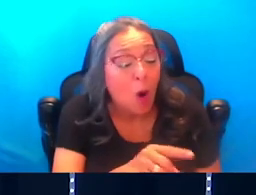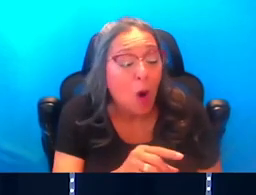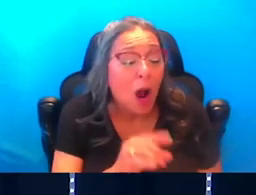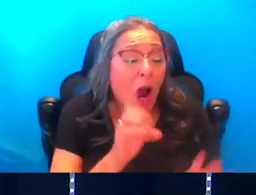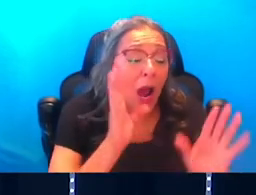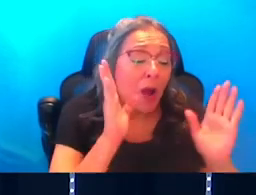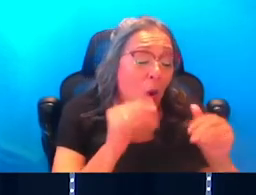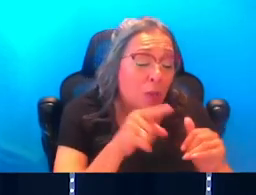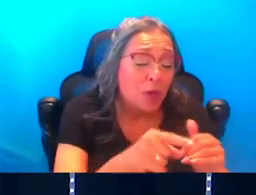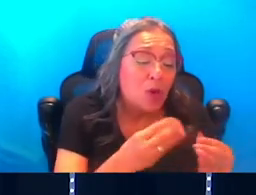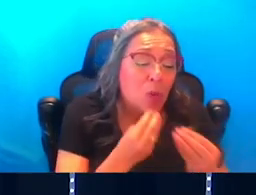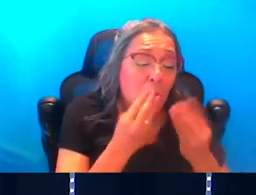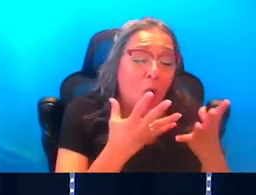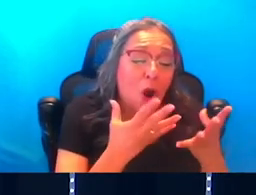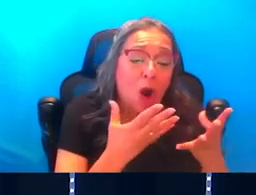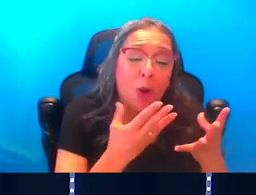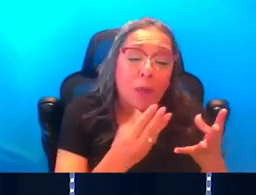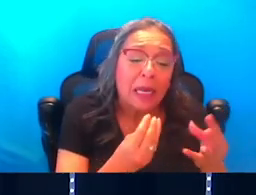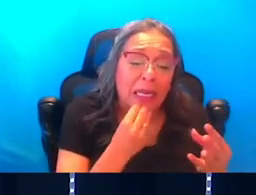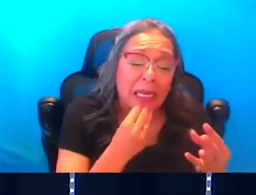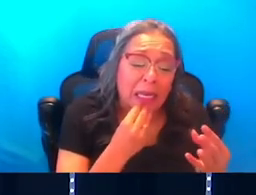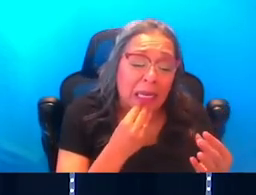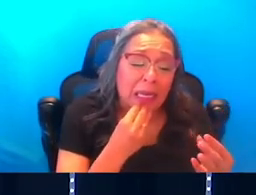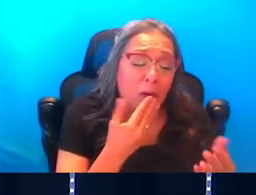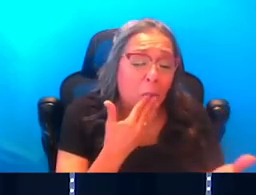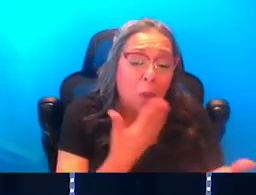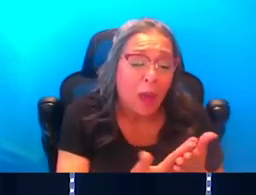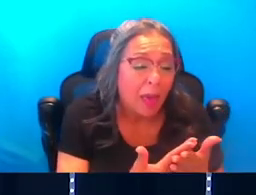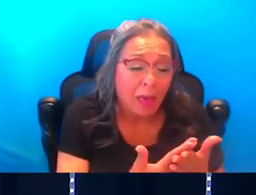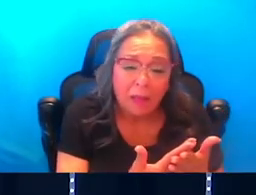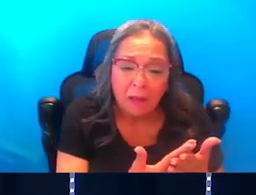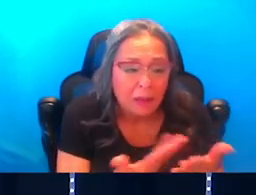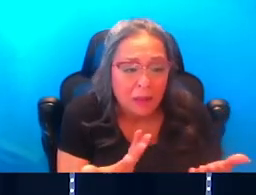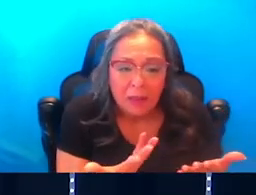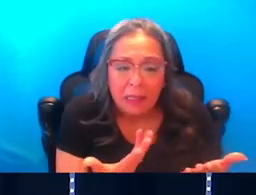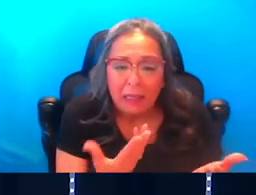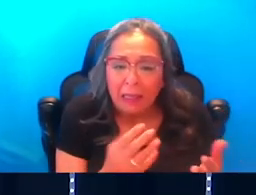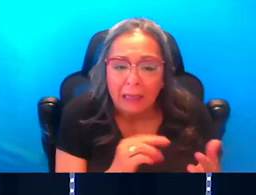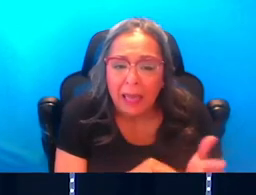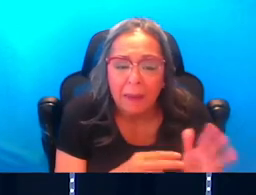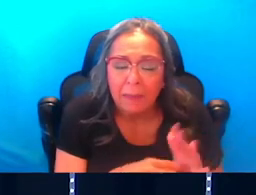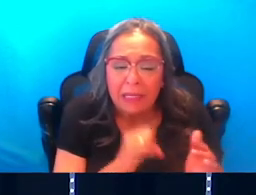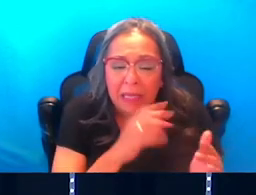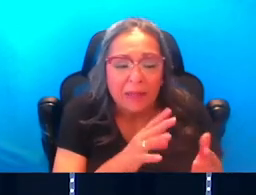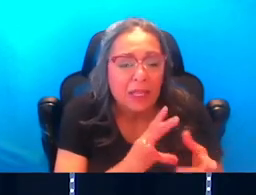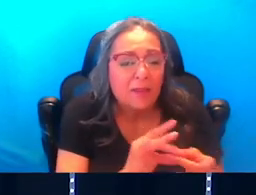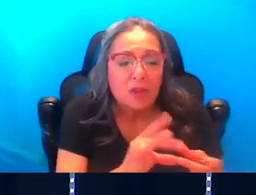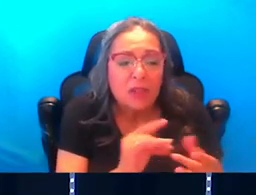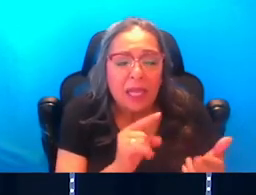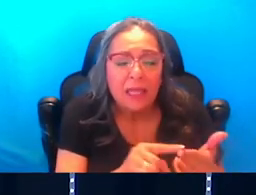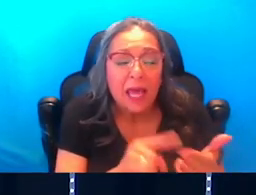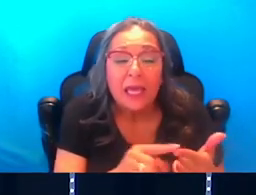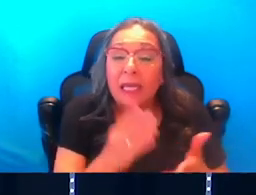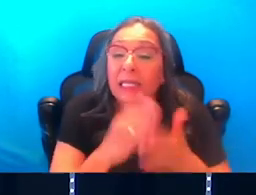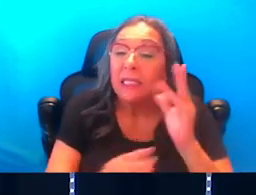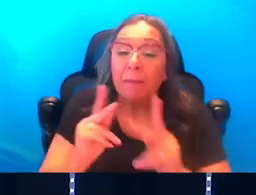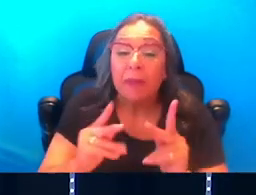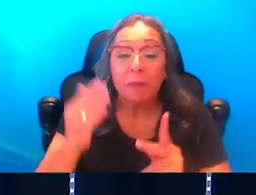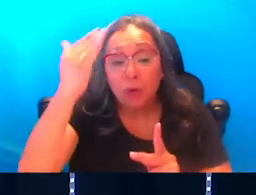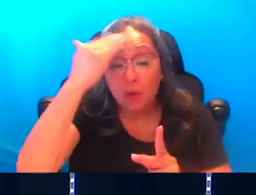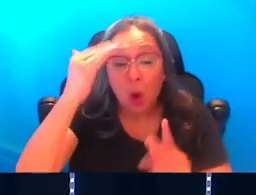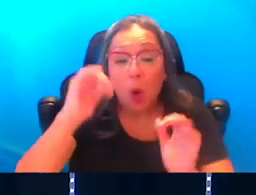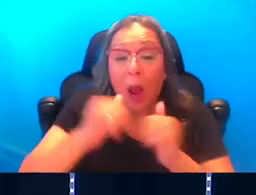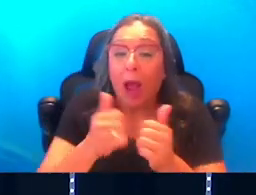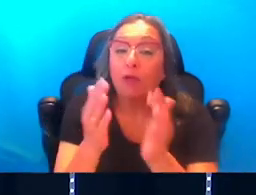it doesn't mean it's real. And some of us, we know how to sing the songs. We know how to pray the prayers. Some of us have even been in